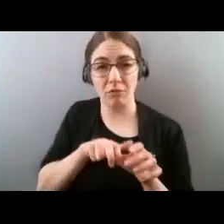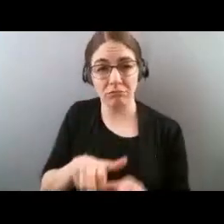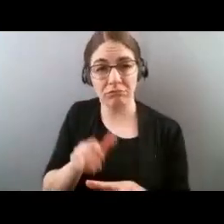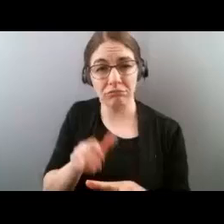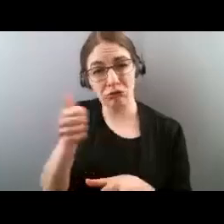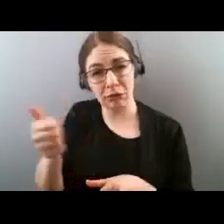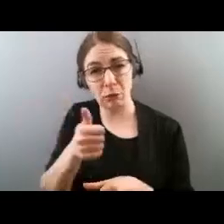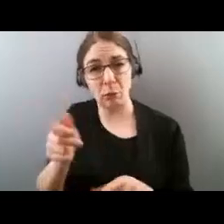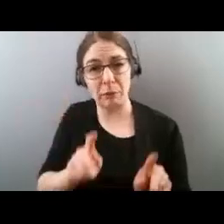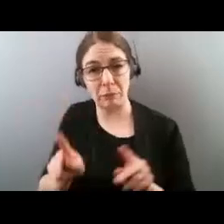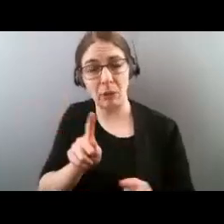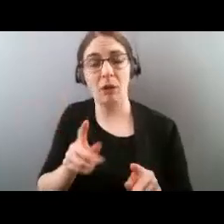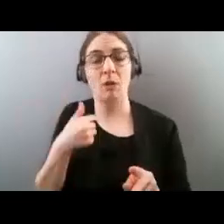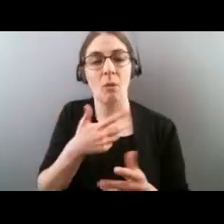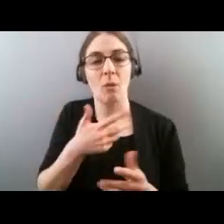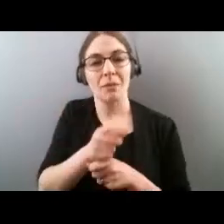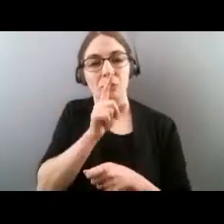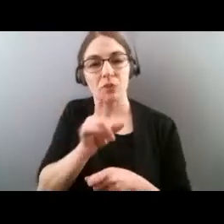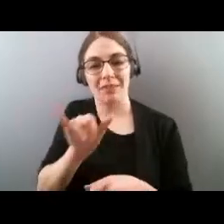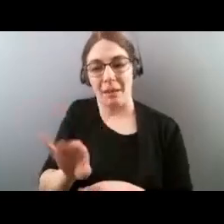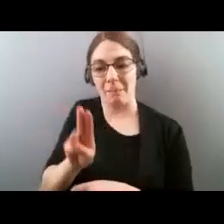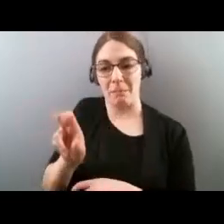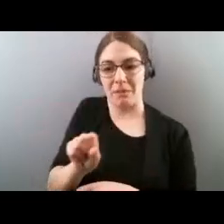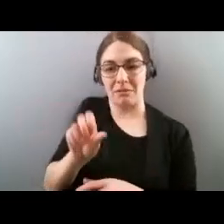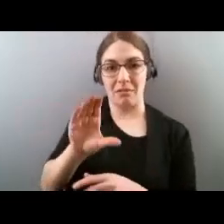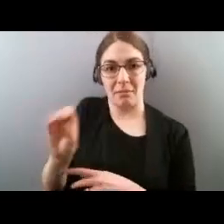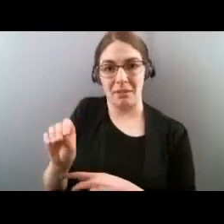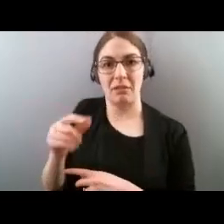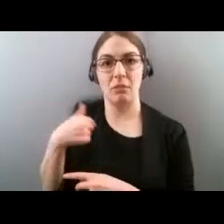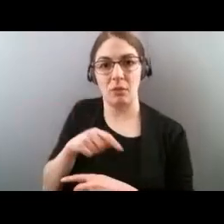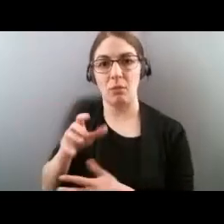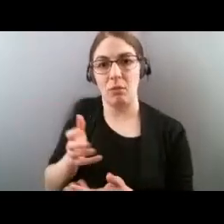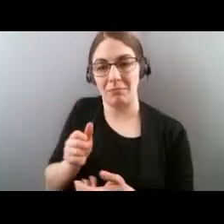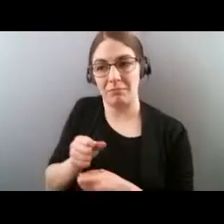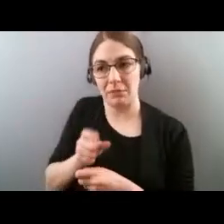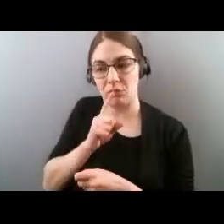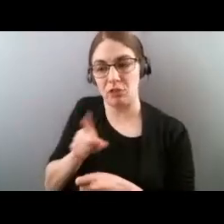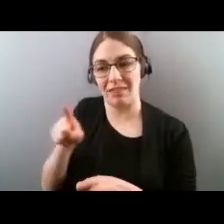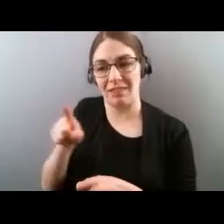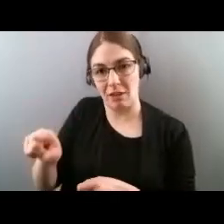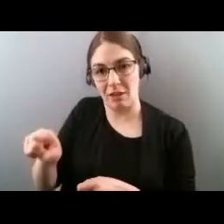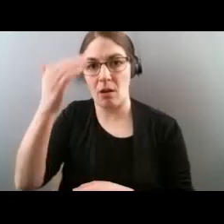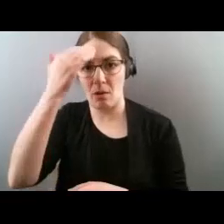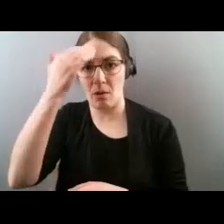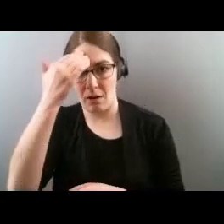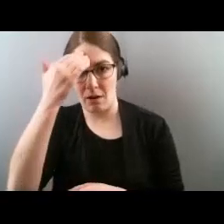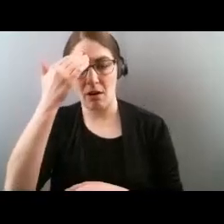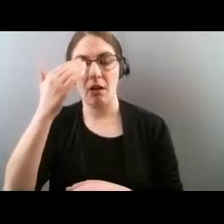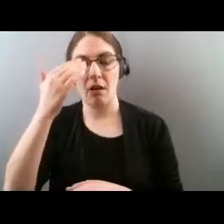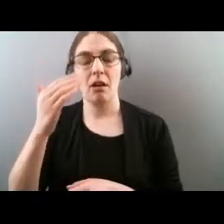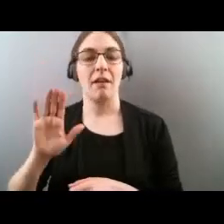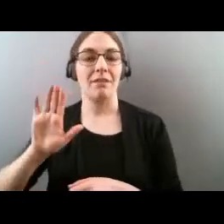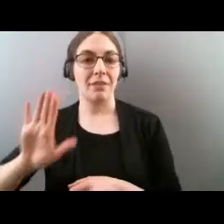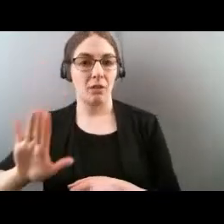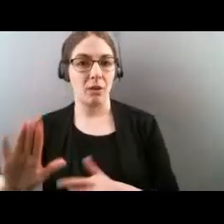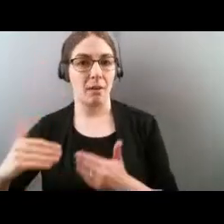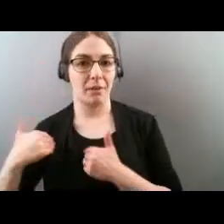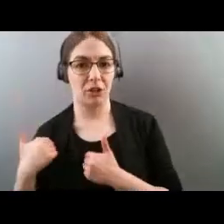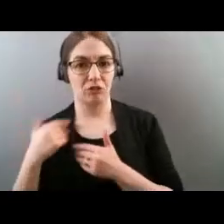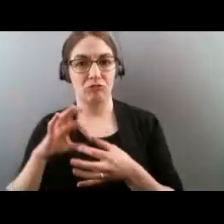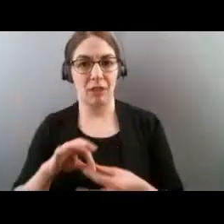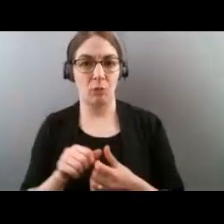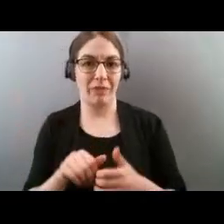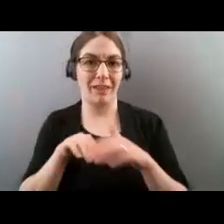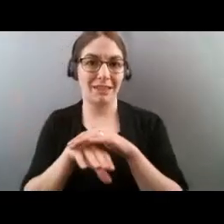that that bus company is aware of their obligations in terms of accessibility, and